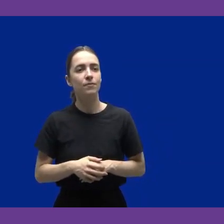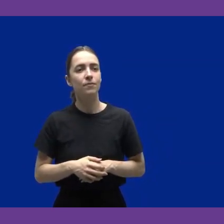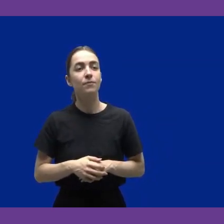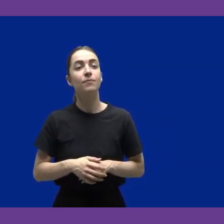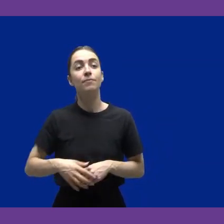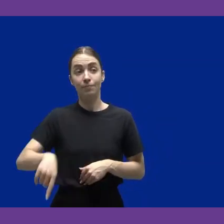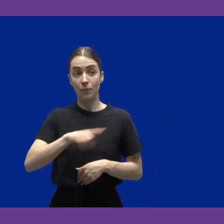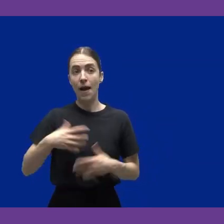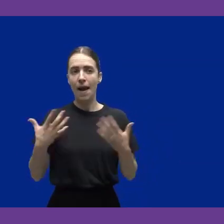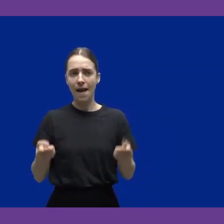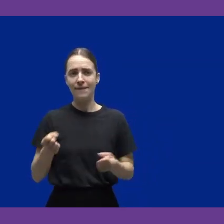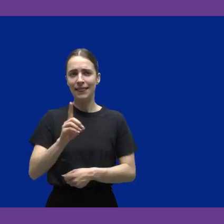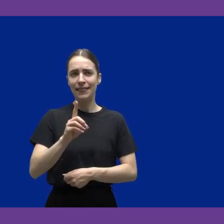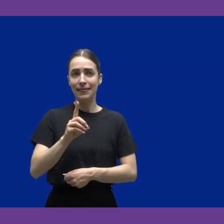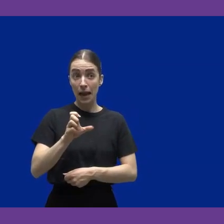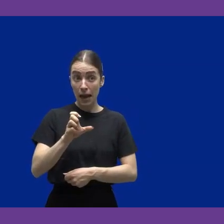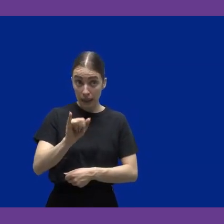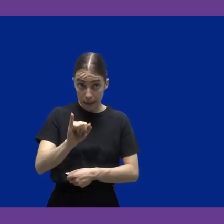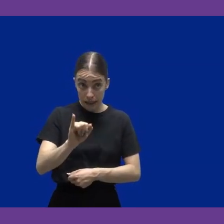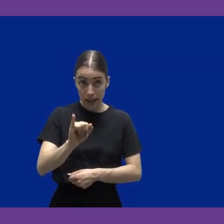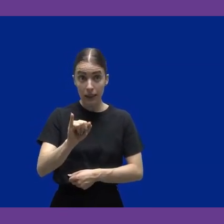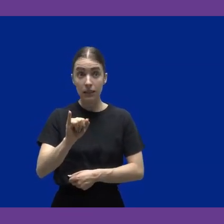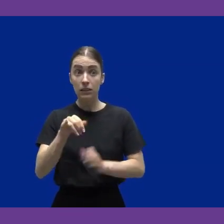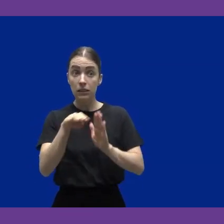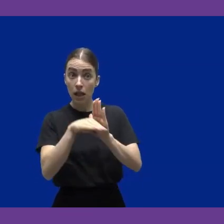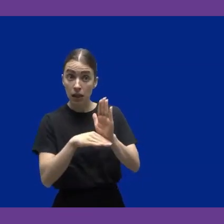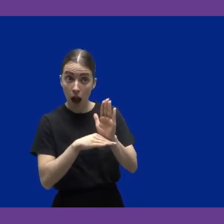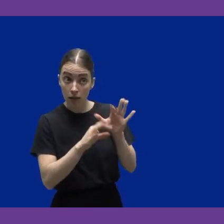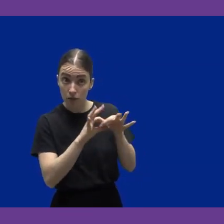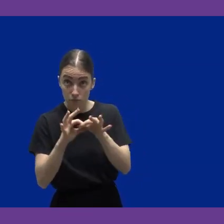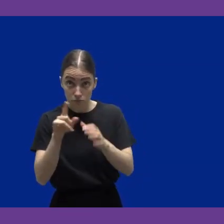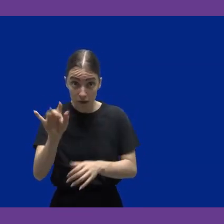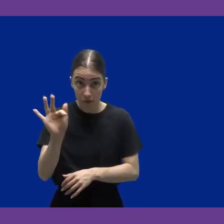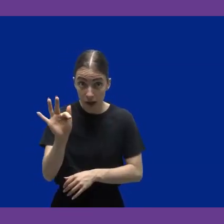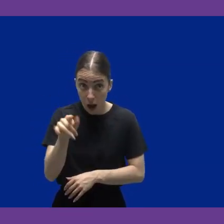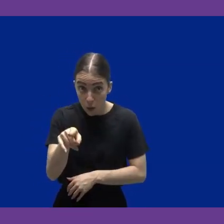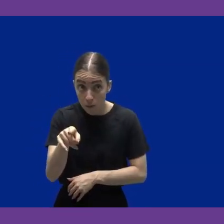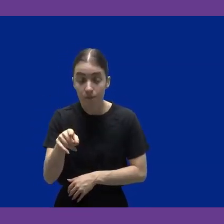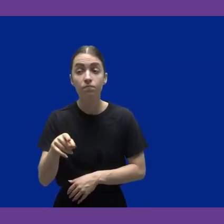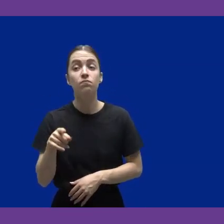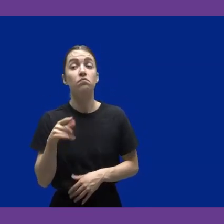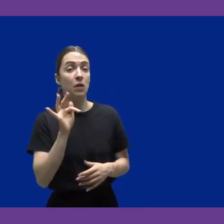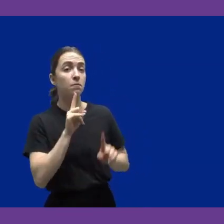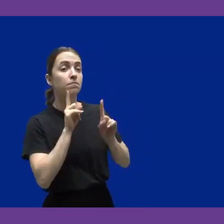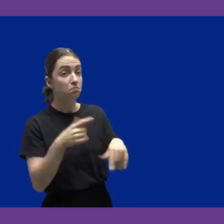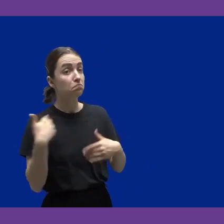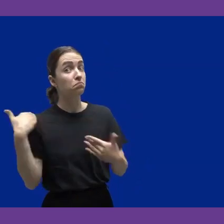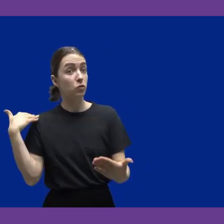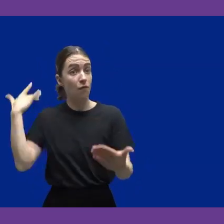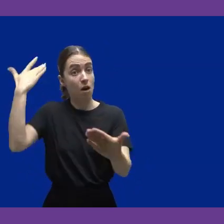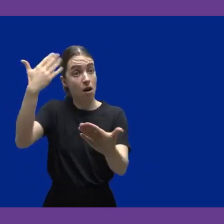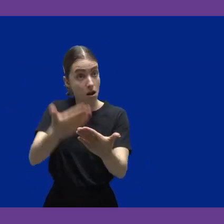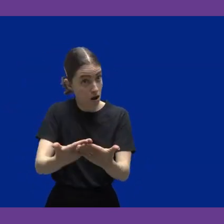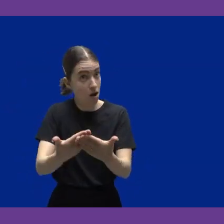this part should be covered by 31549. I hope not to say something wrong, but as far as I